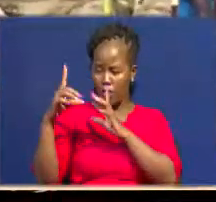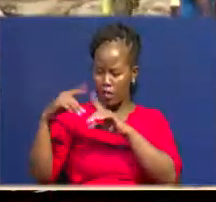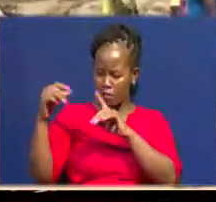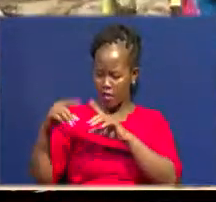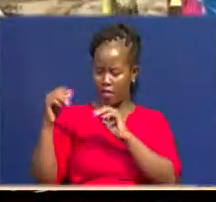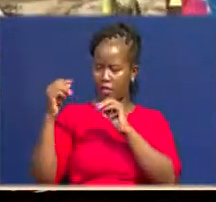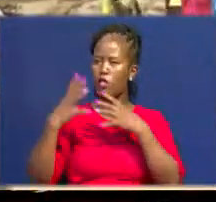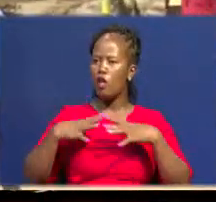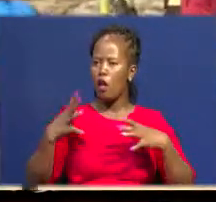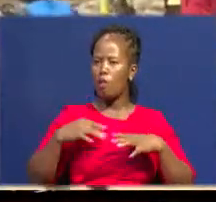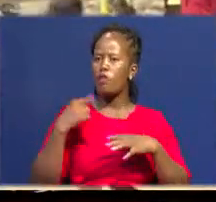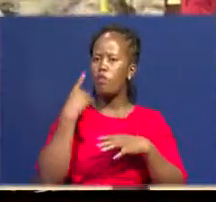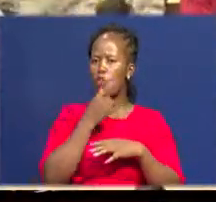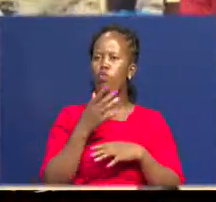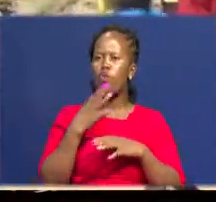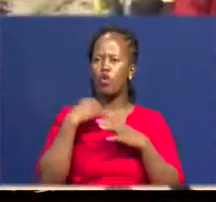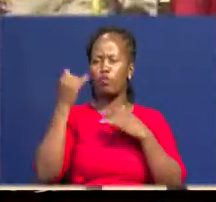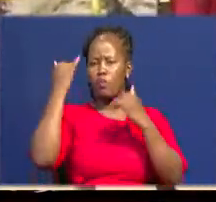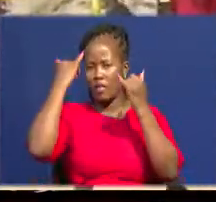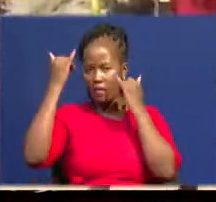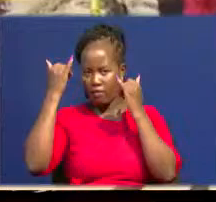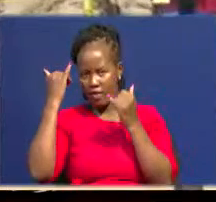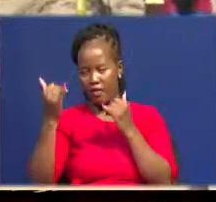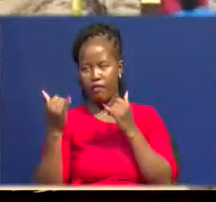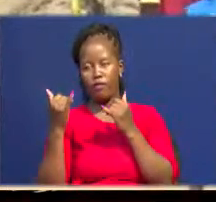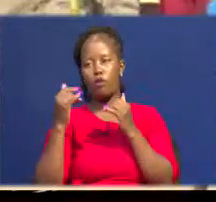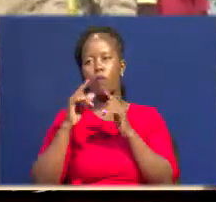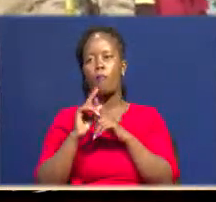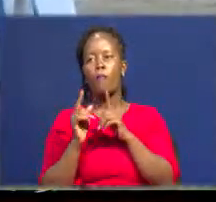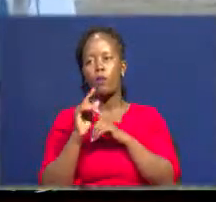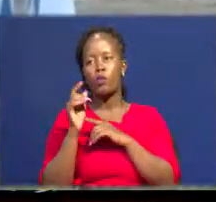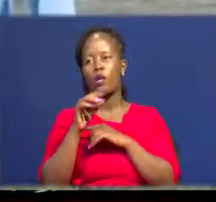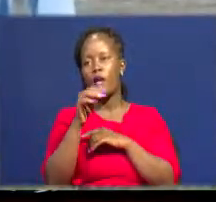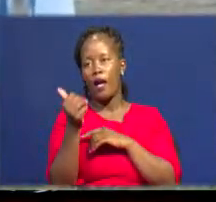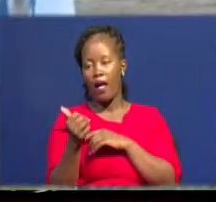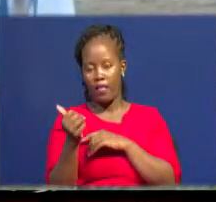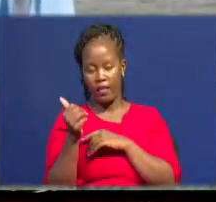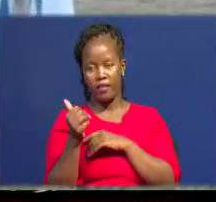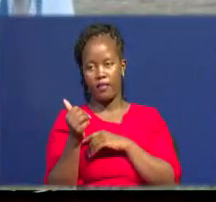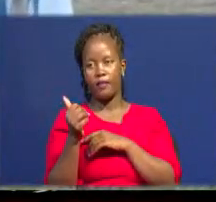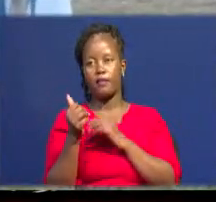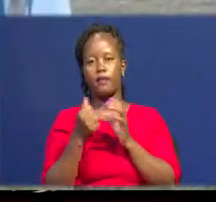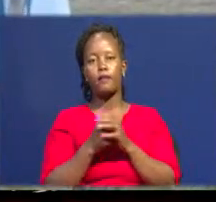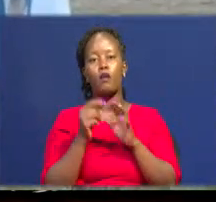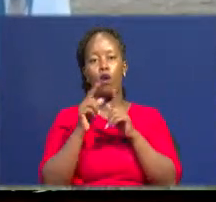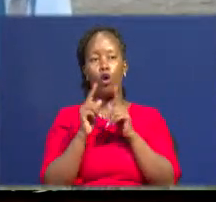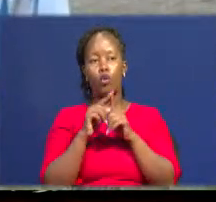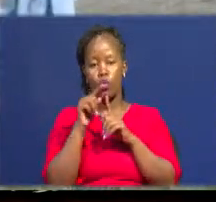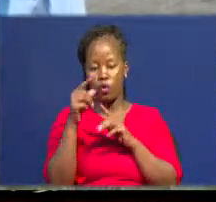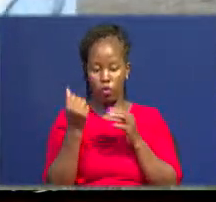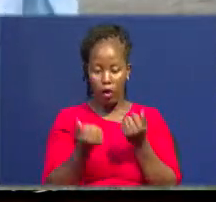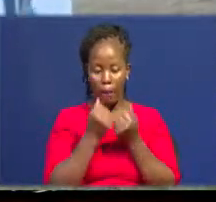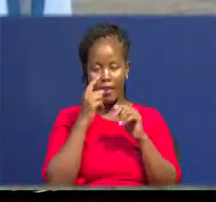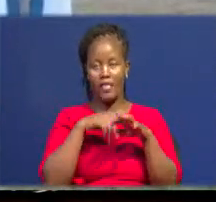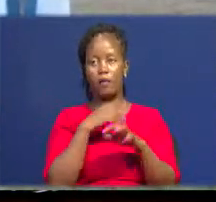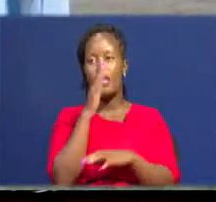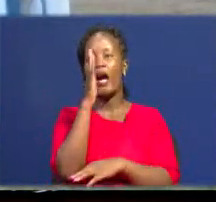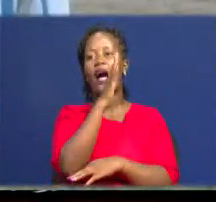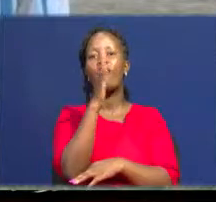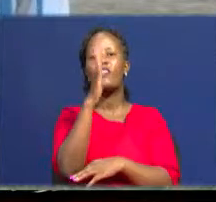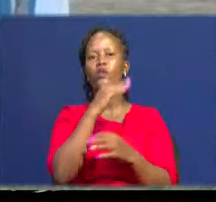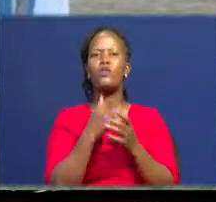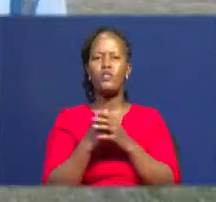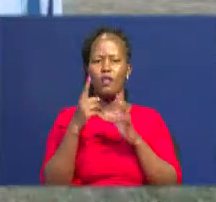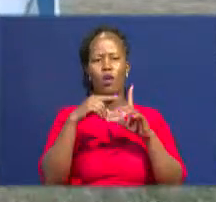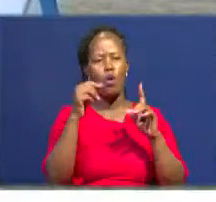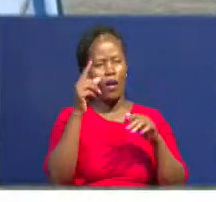extravagantly inventive. They might come calling you in the afternoon, you know, telling